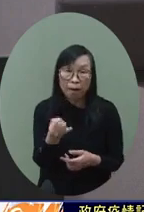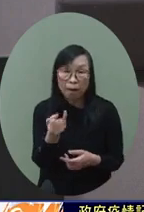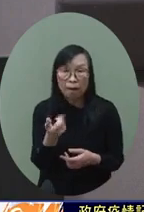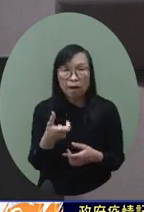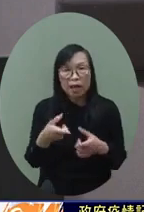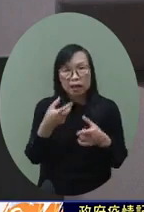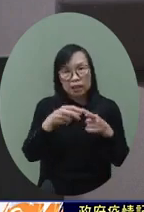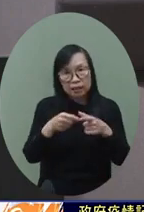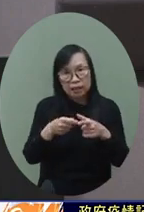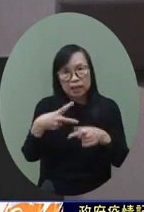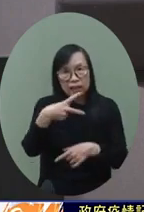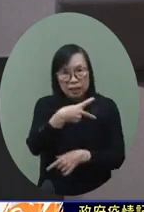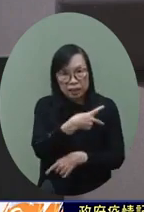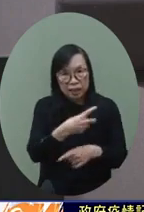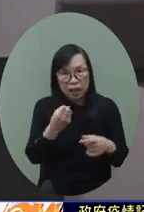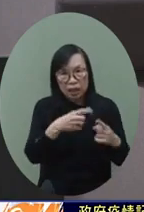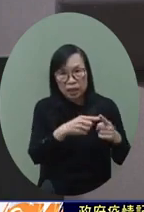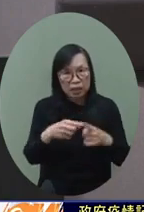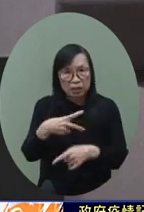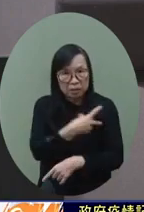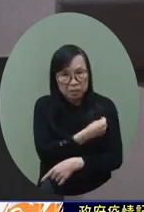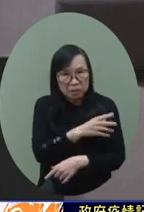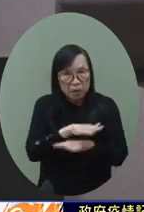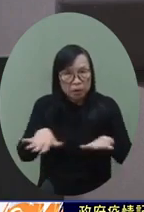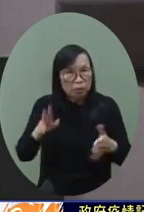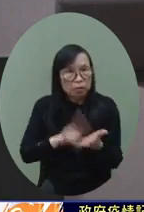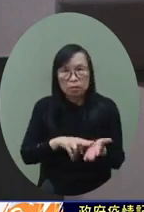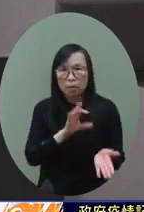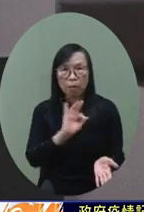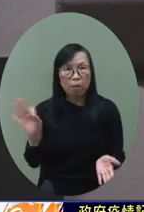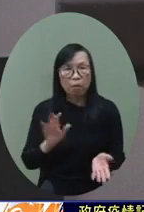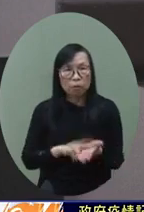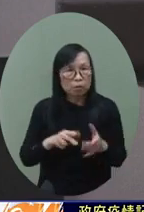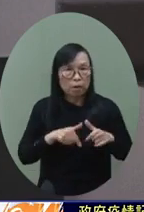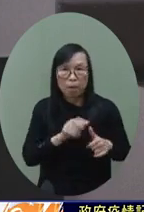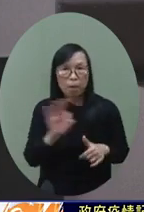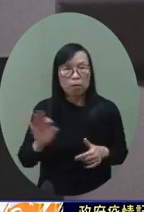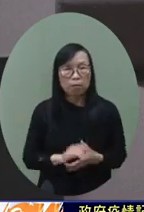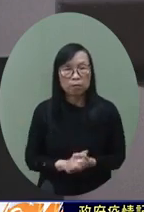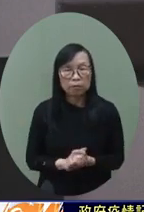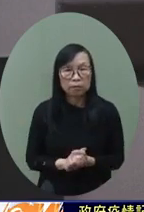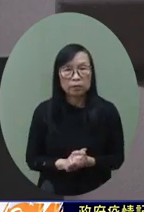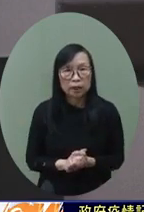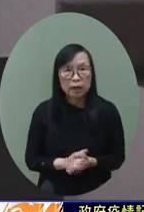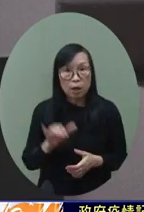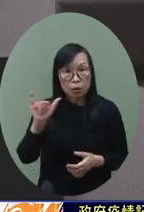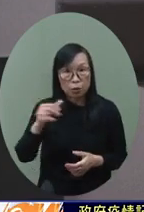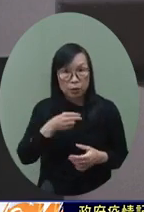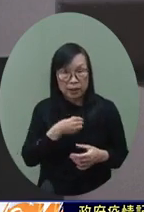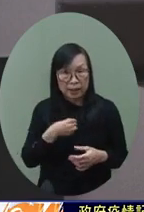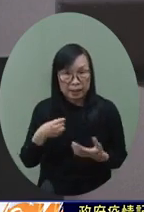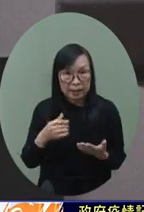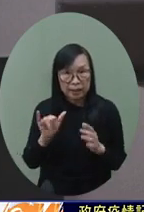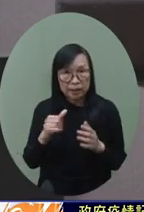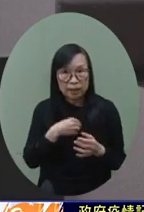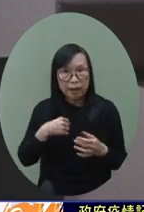safety? And the last question to Dr. Yu, about one more tested positive in mass testing in PMH.